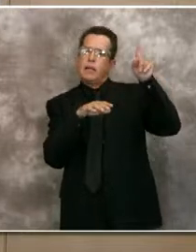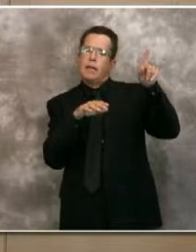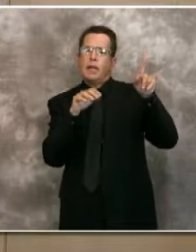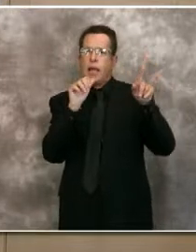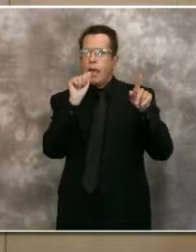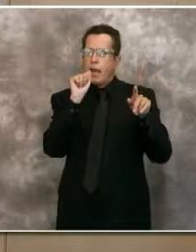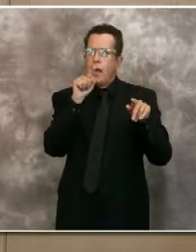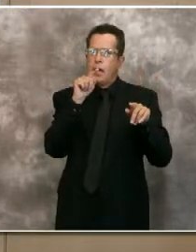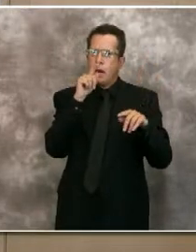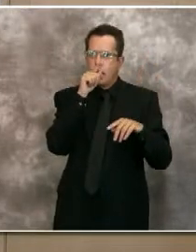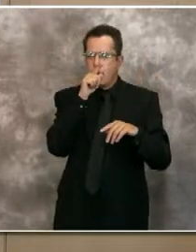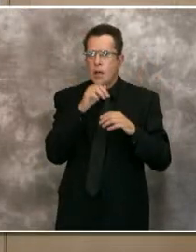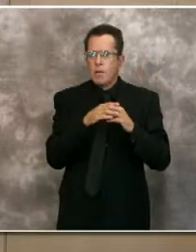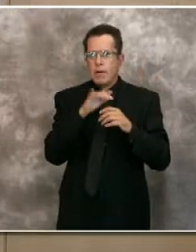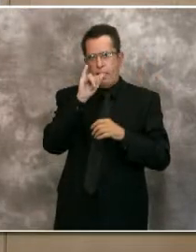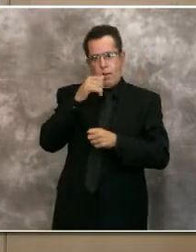the